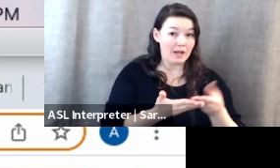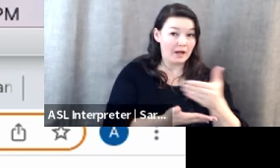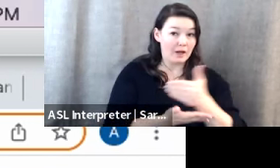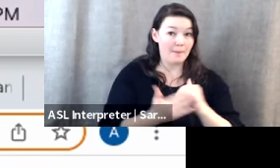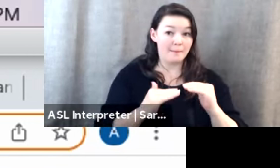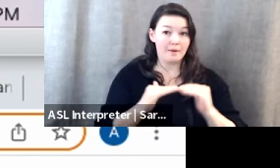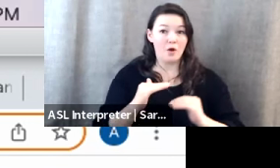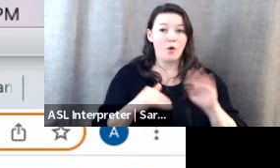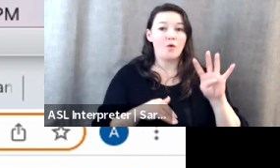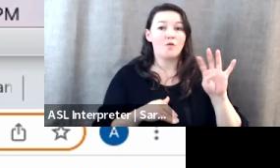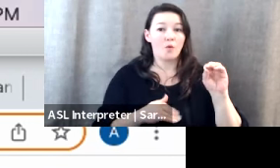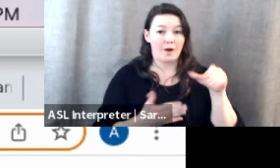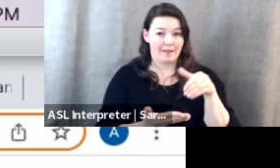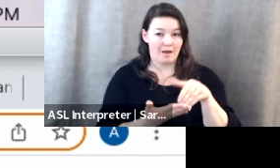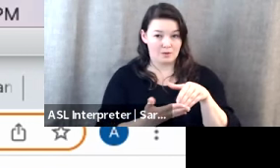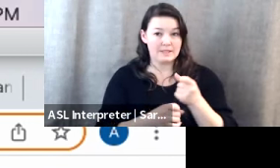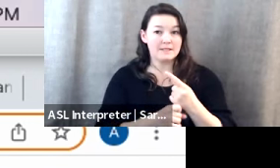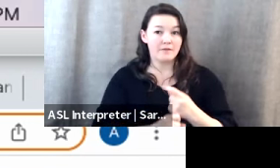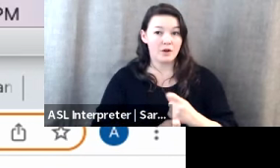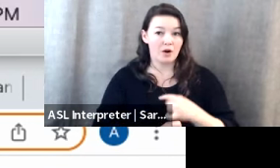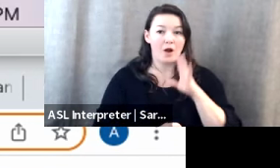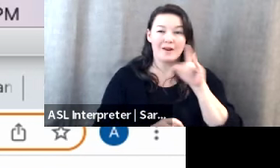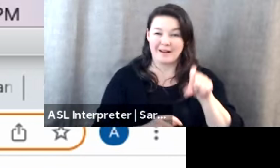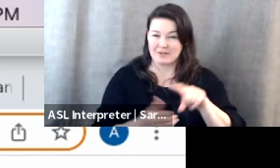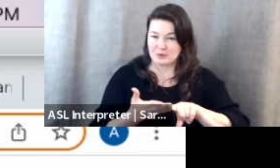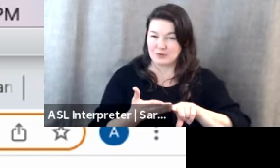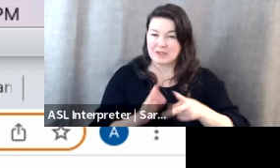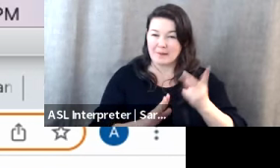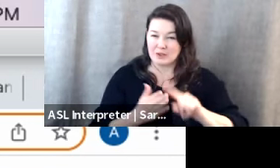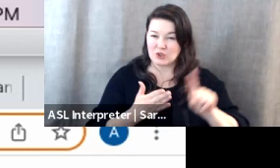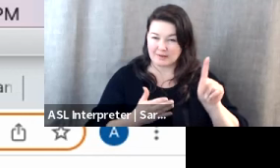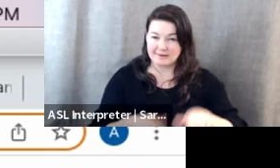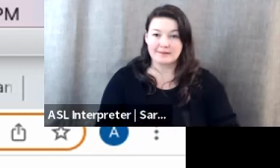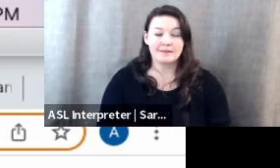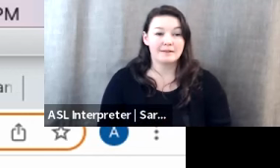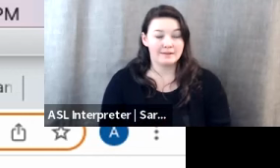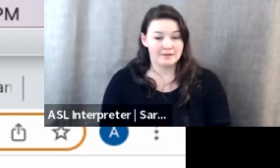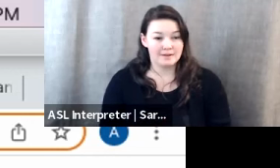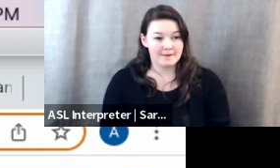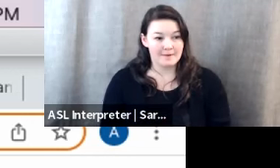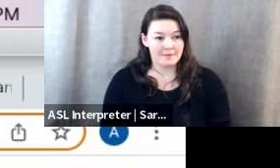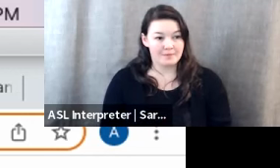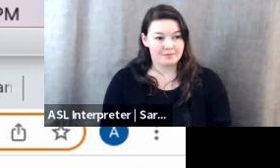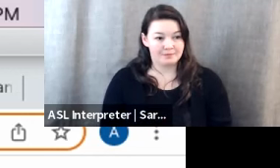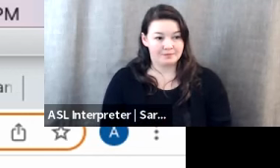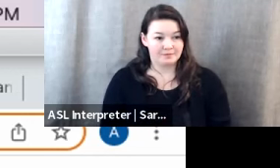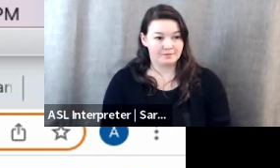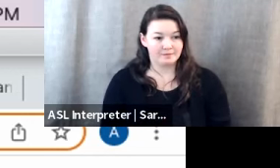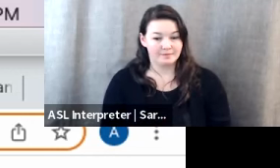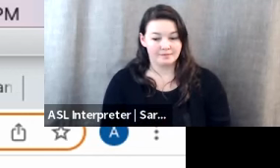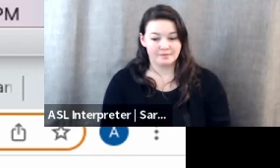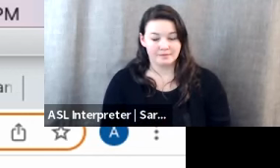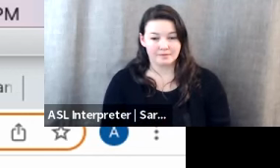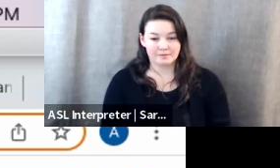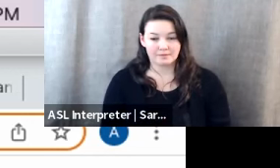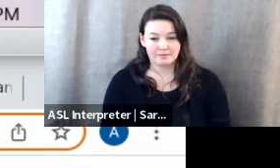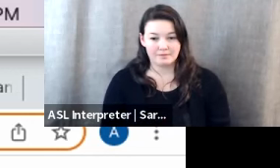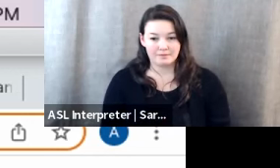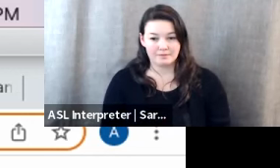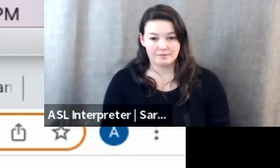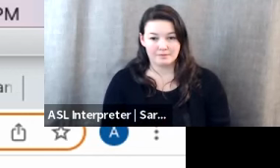And I would have to double check on that though. Muy buena pregunta. Creo que la guía indica que bajo 80,000 al año es moderado,